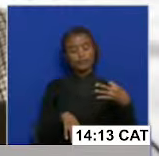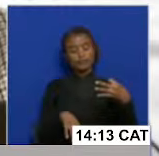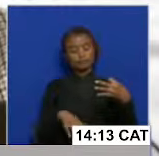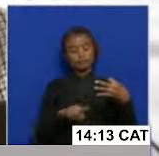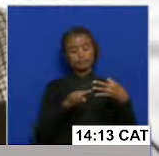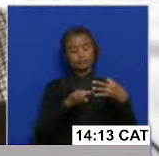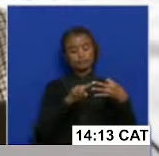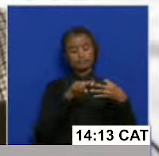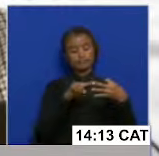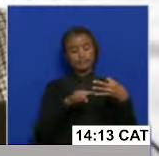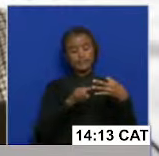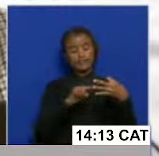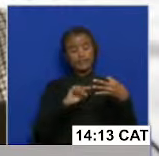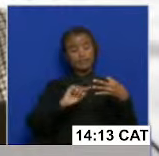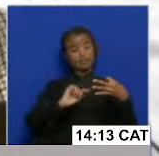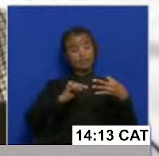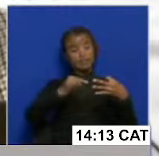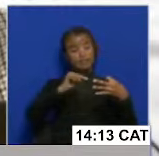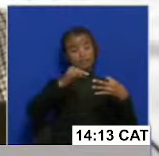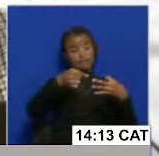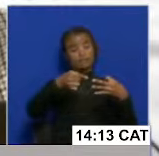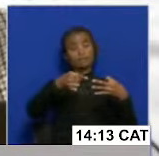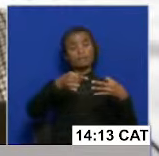from Officer Stolz